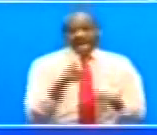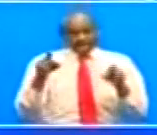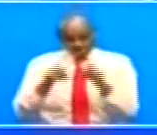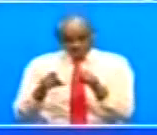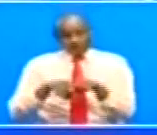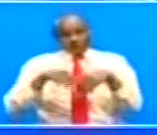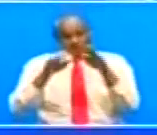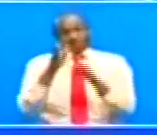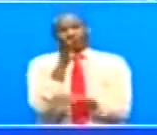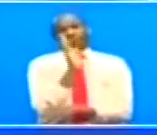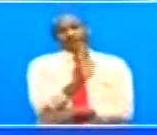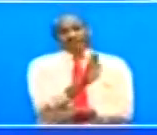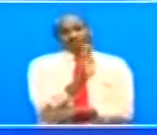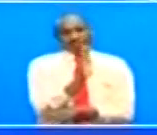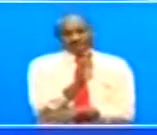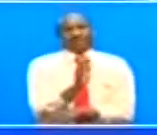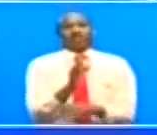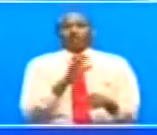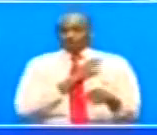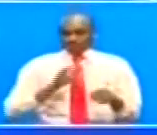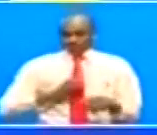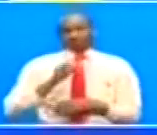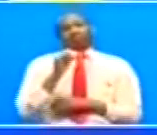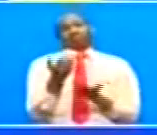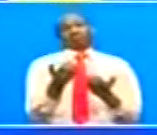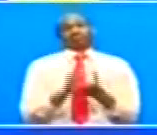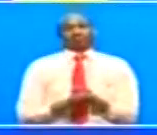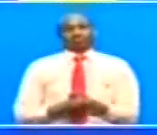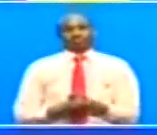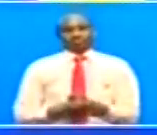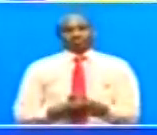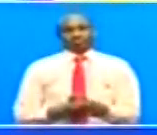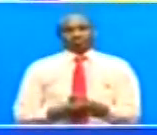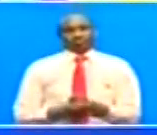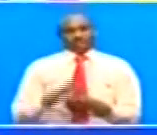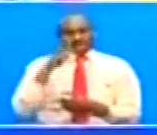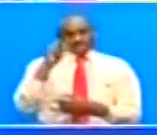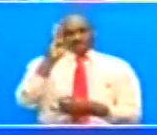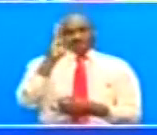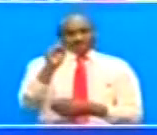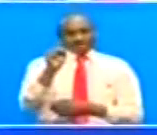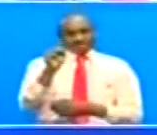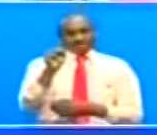follow the roadmap that his party's electoral commission has put up. Chetamubangizi, NBS, Sunset.